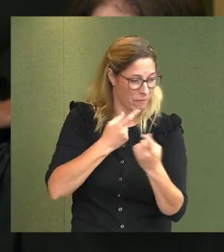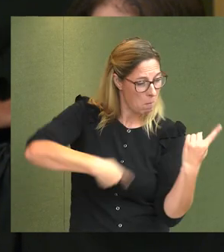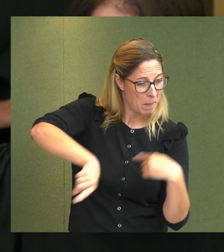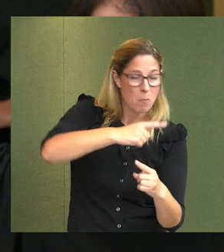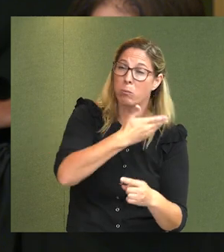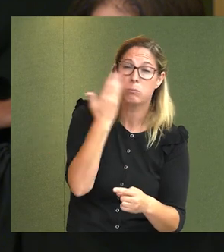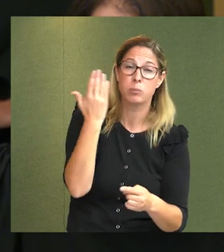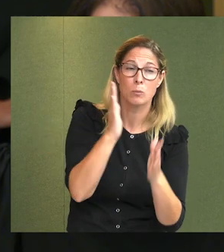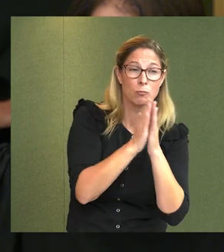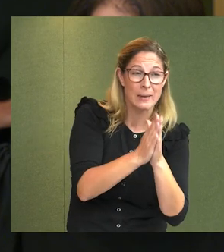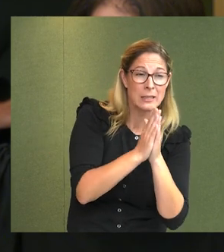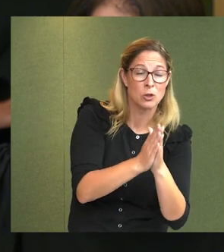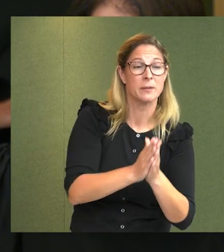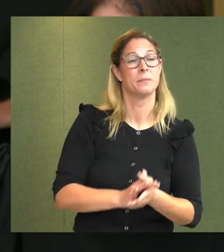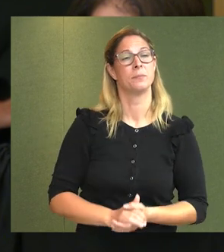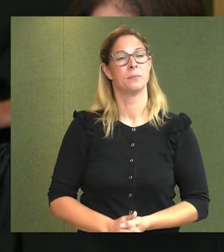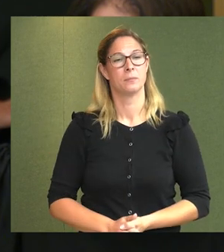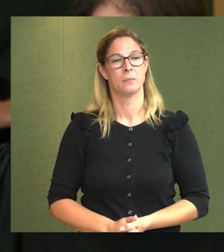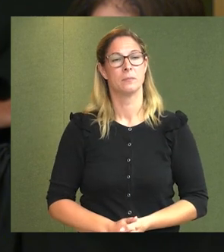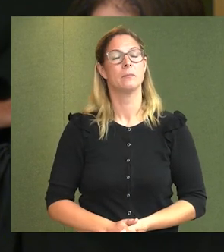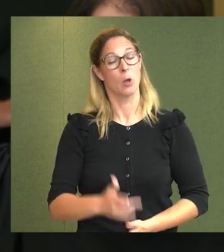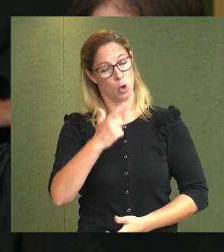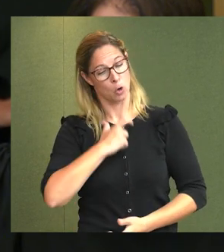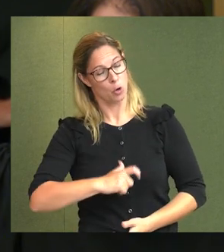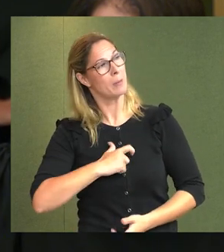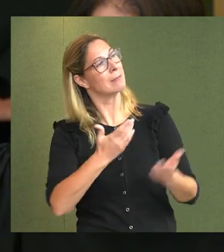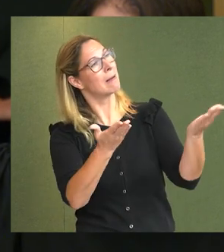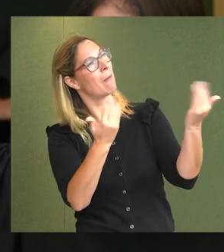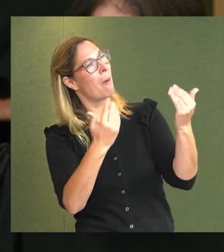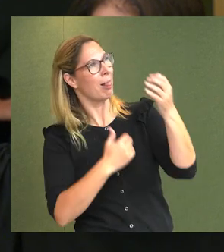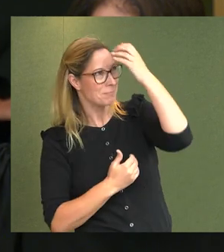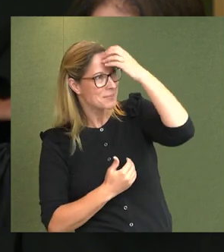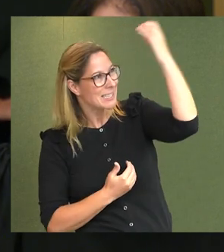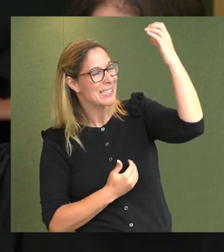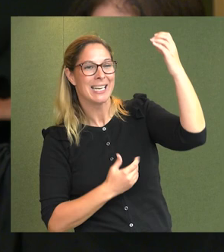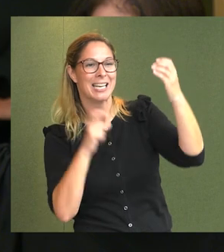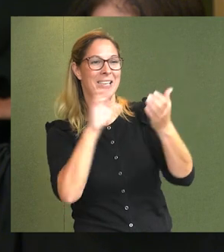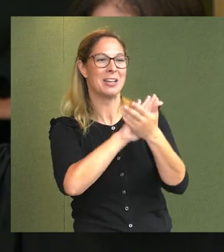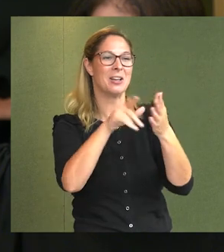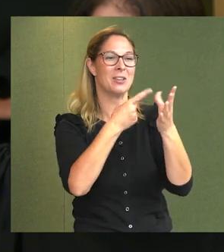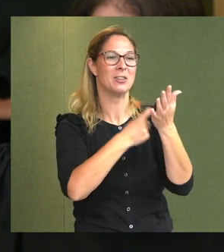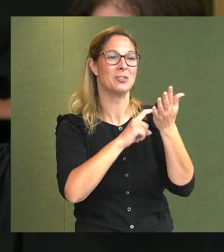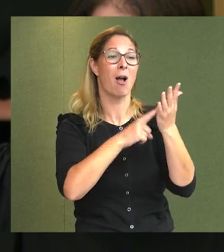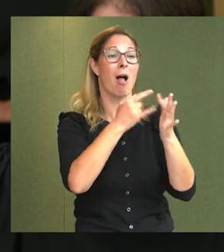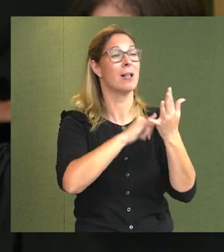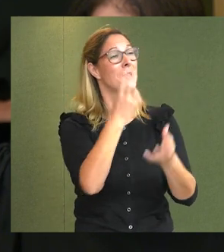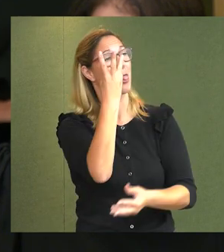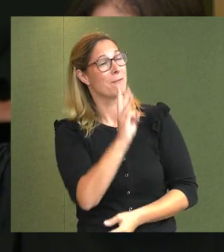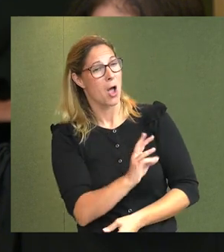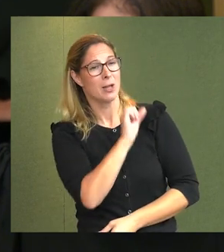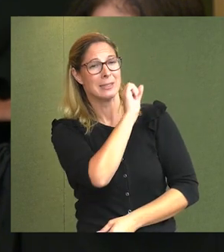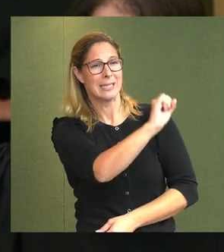Humanists welcome the fact that King Charles III reflected these sentiments in his broadcast on Friday,